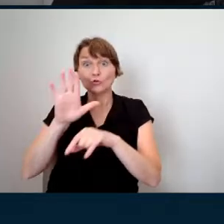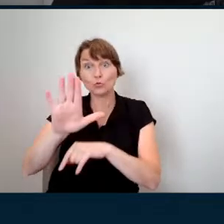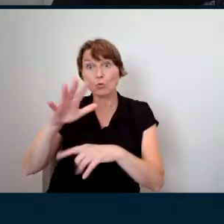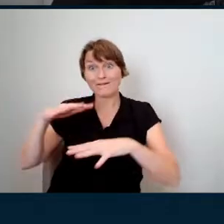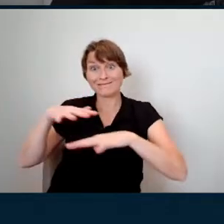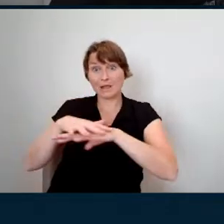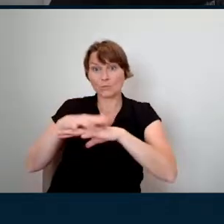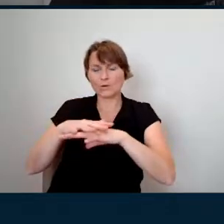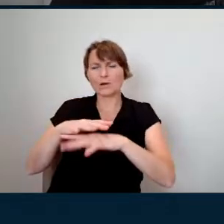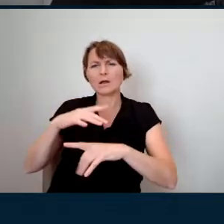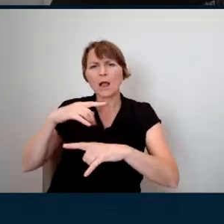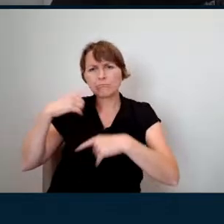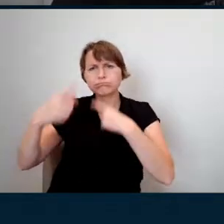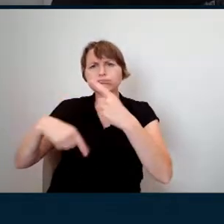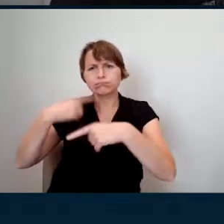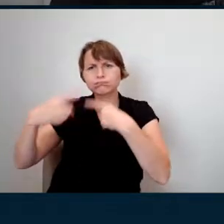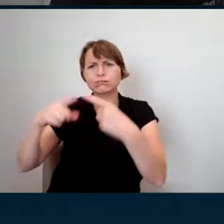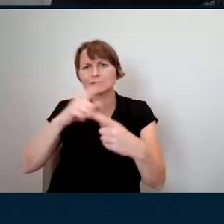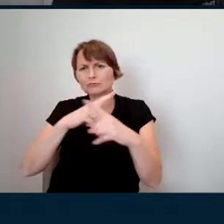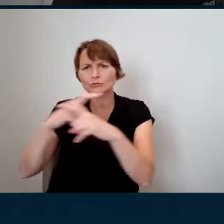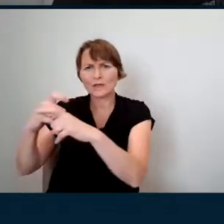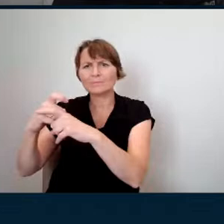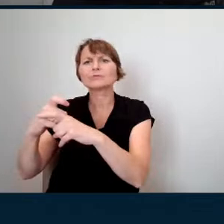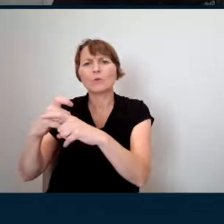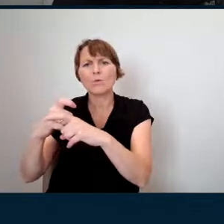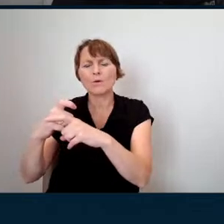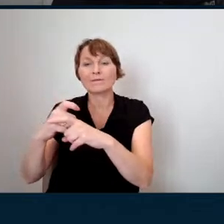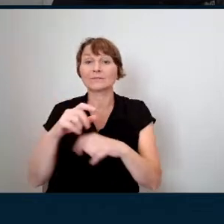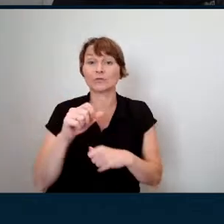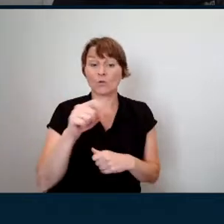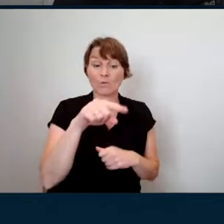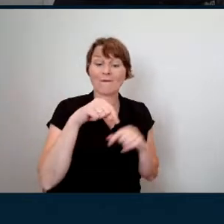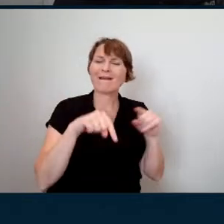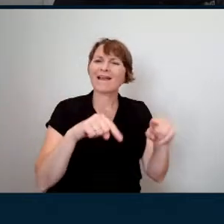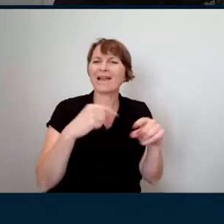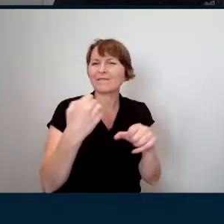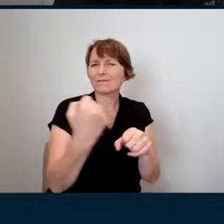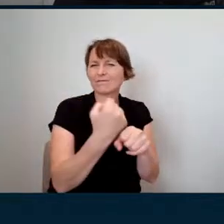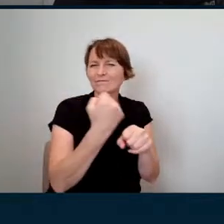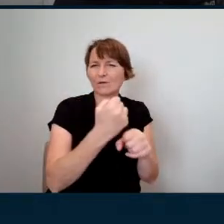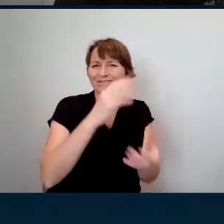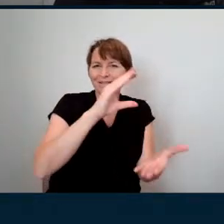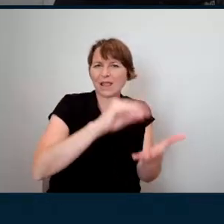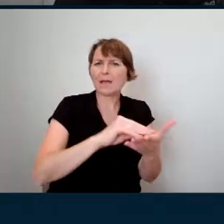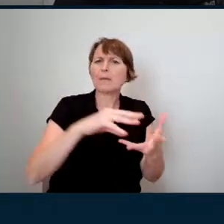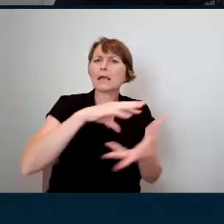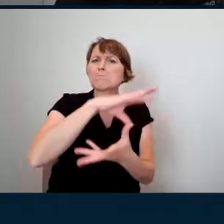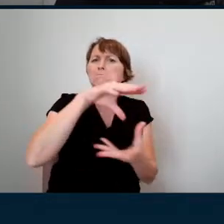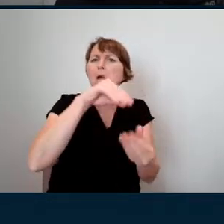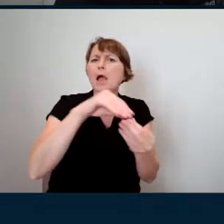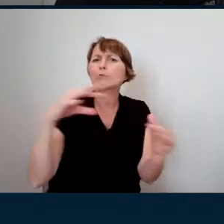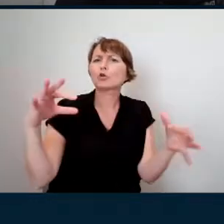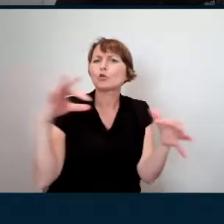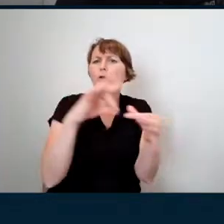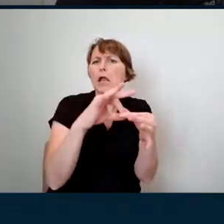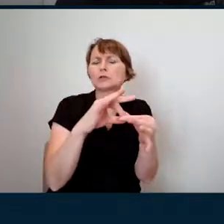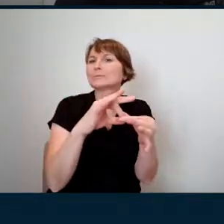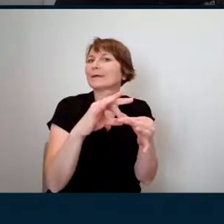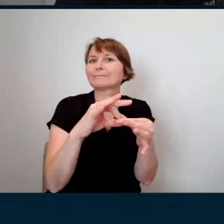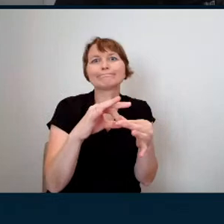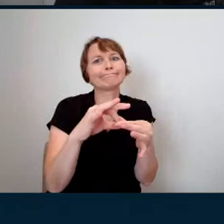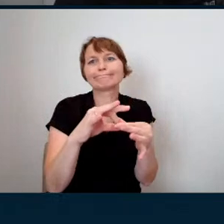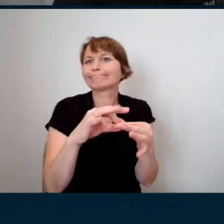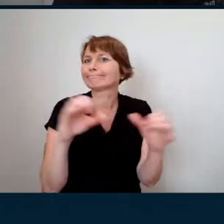Active Directory. With a function app, you can create a hybrid connection, but a hybrid connection is not able to be installed on a domain